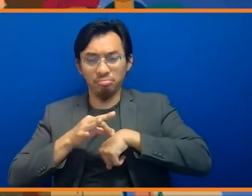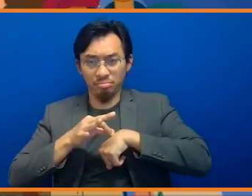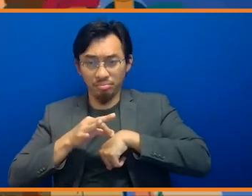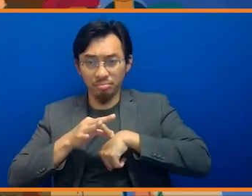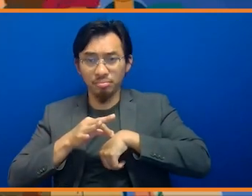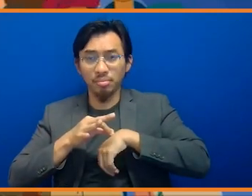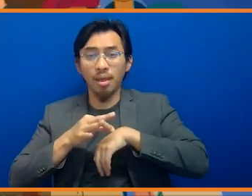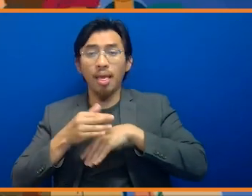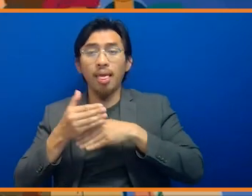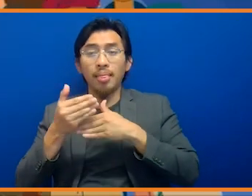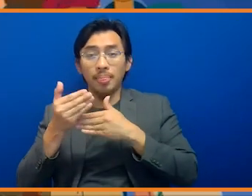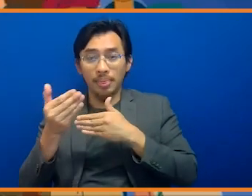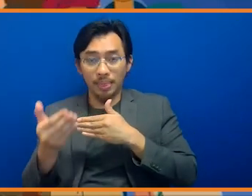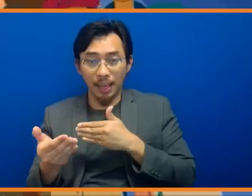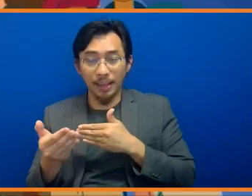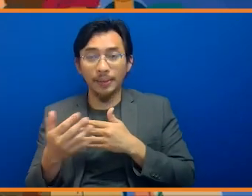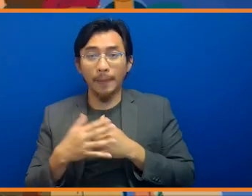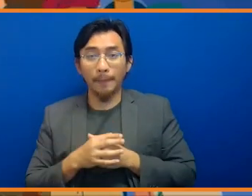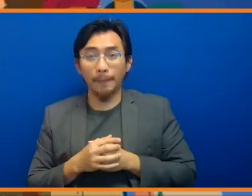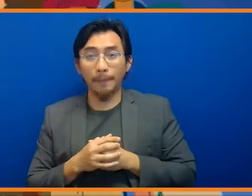then